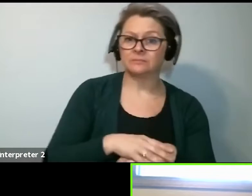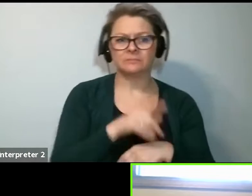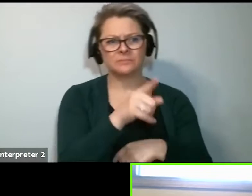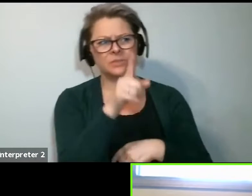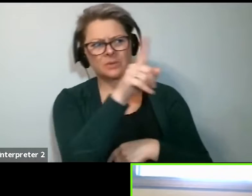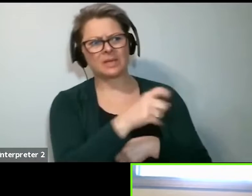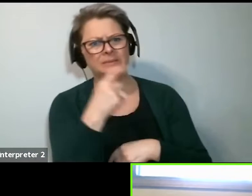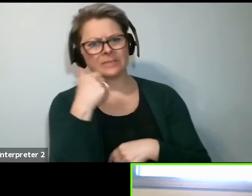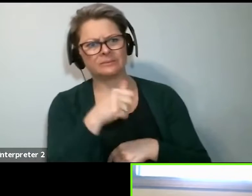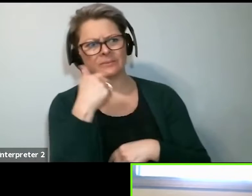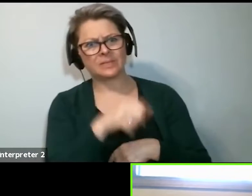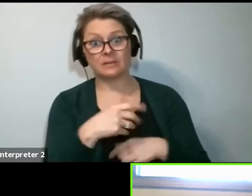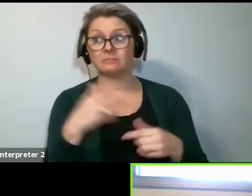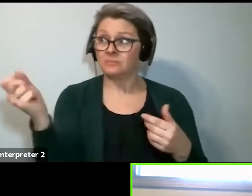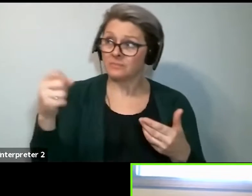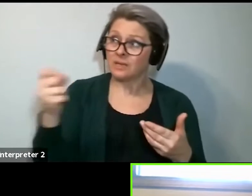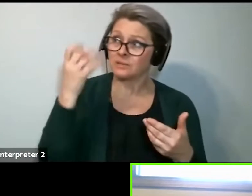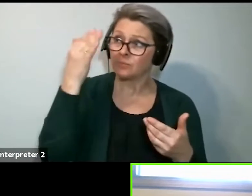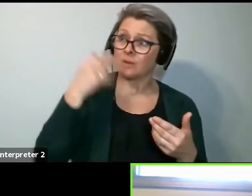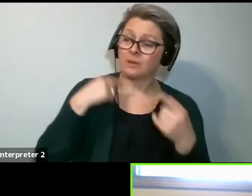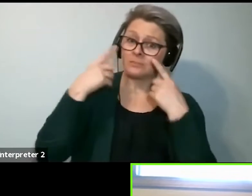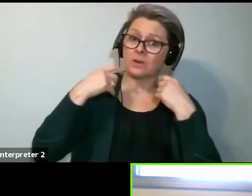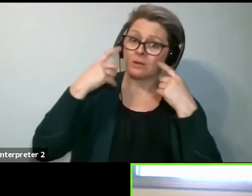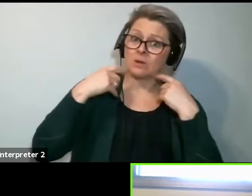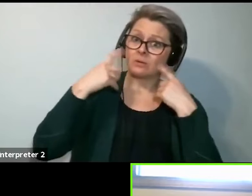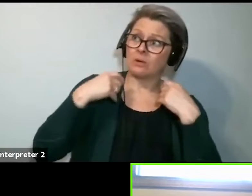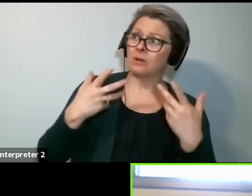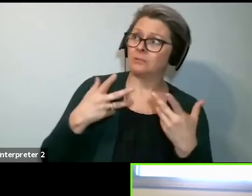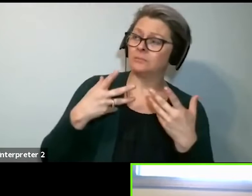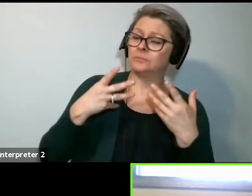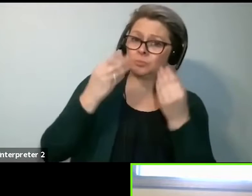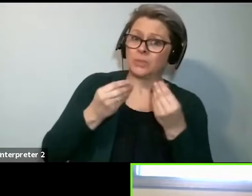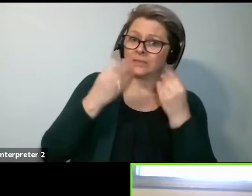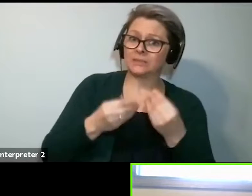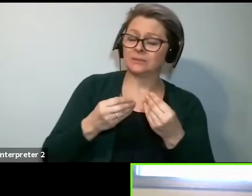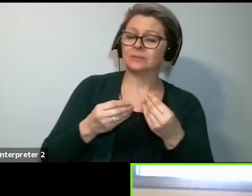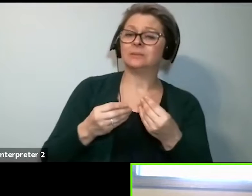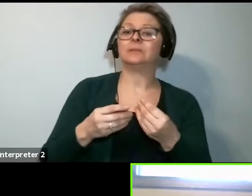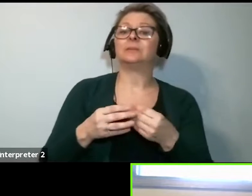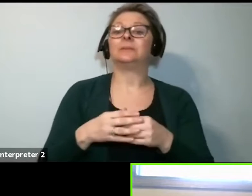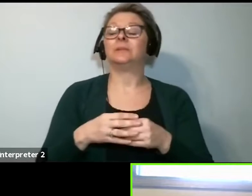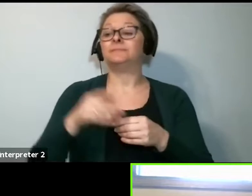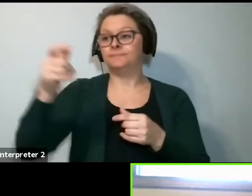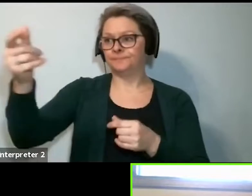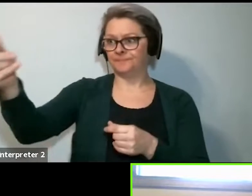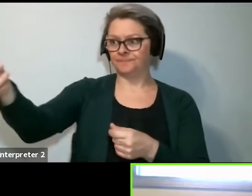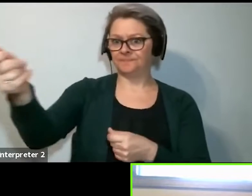I've been crying through them." And they gave me a mask very ceremoniously and they said, "This is the last one."